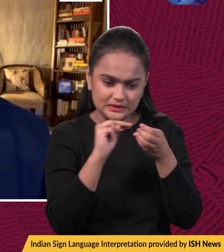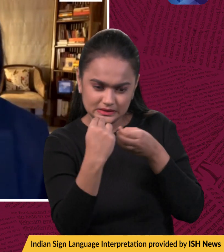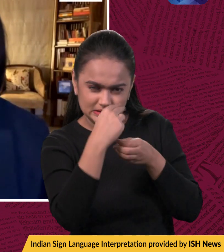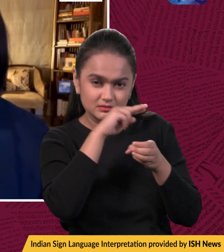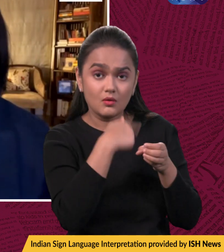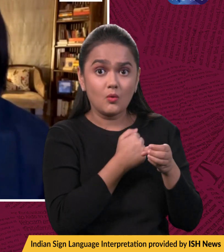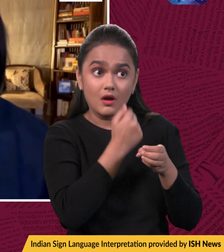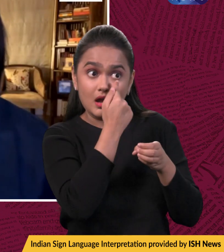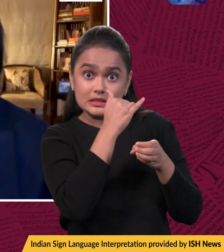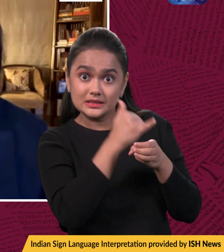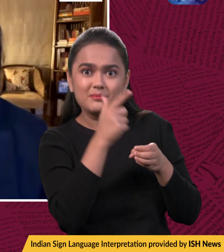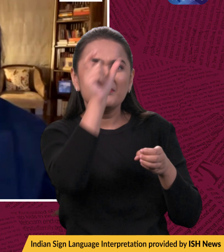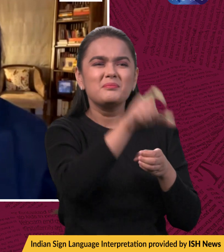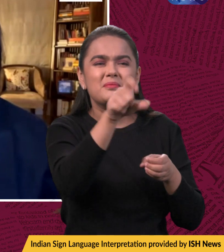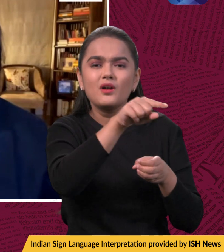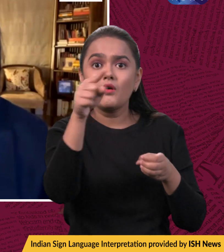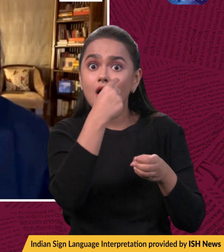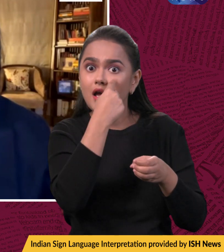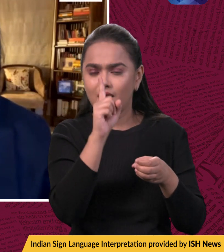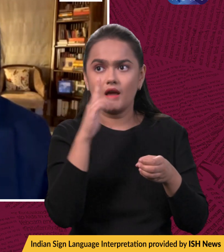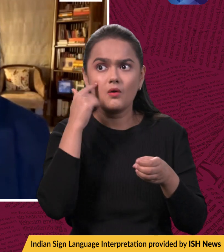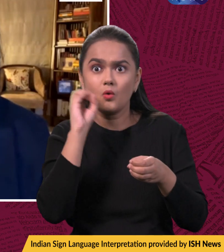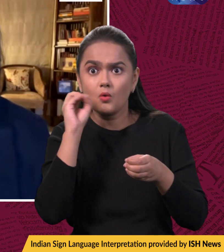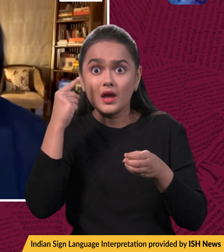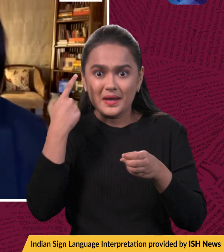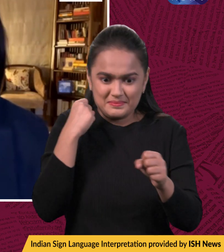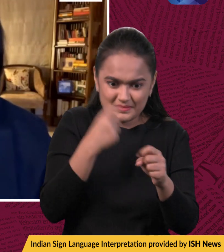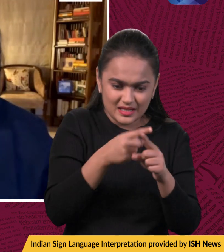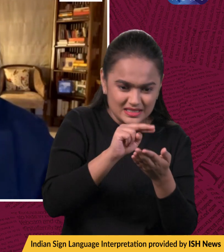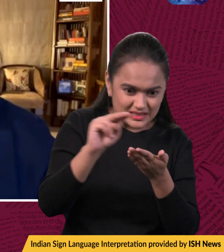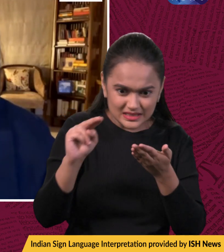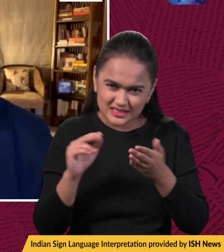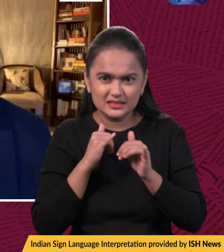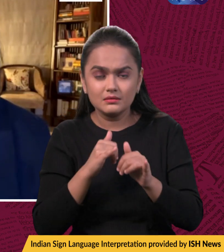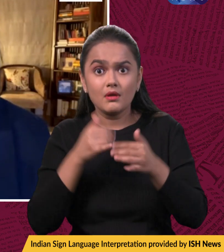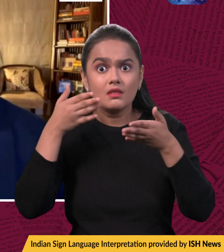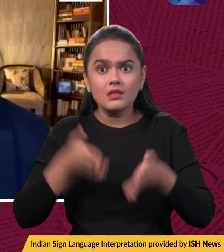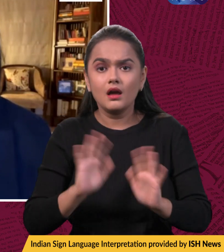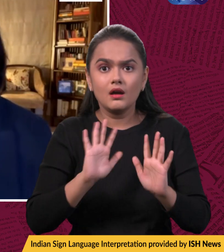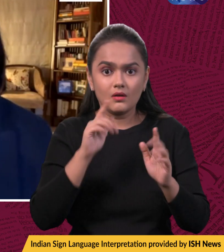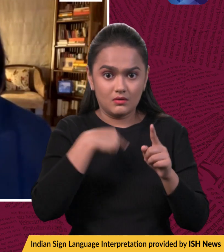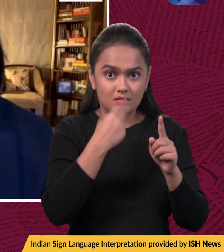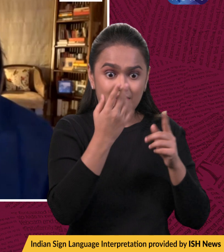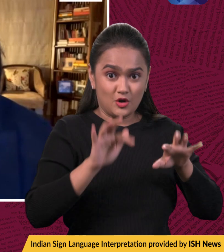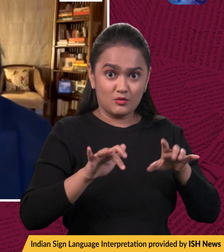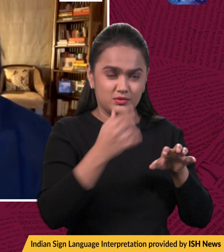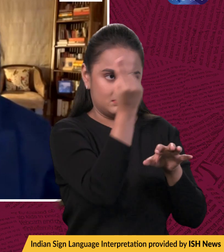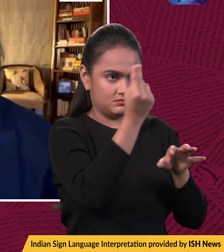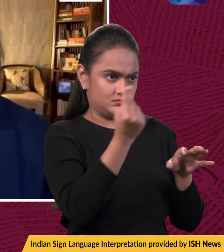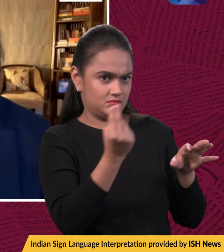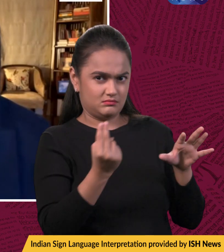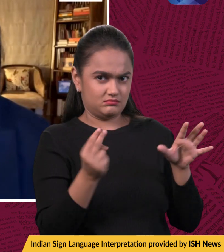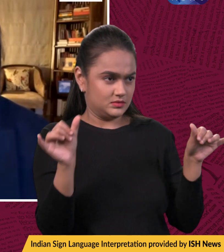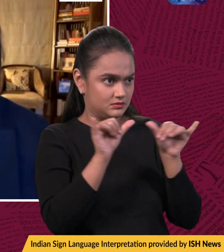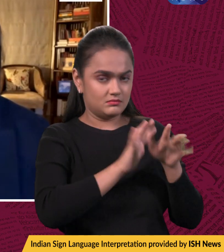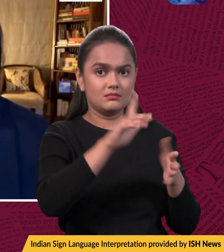and painted by hand to match the patient's eye color. This is a 3D printed eye, which apparently happens much faster and will